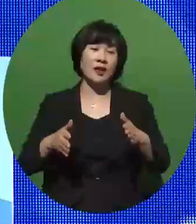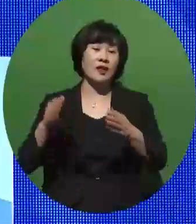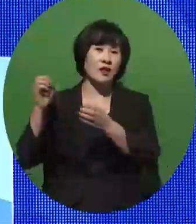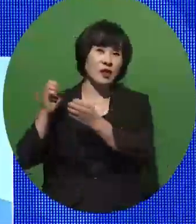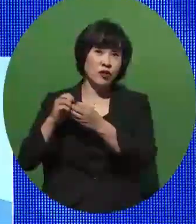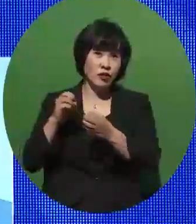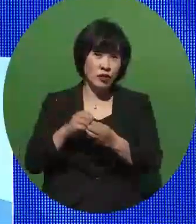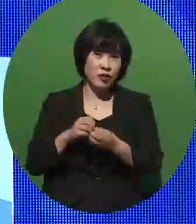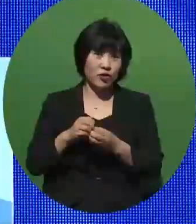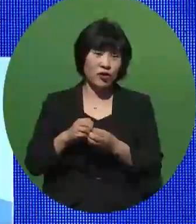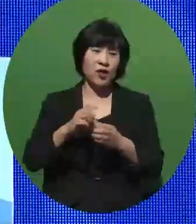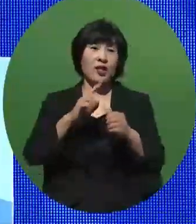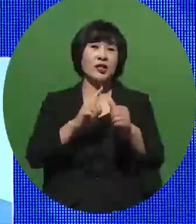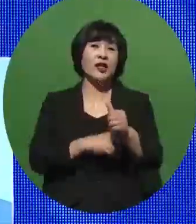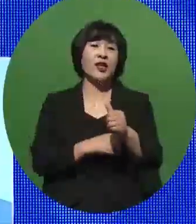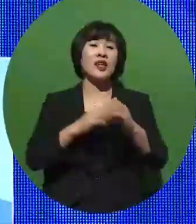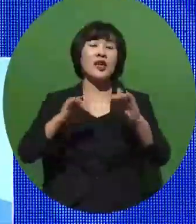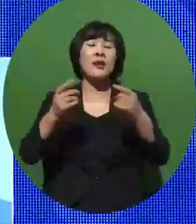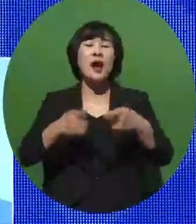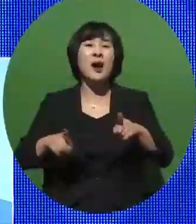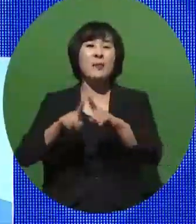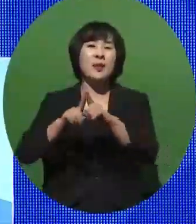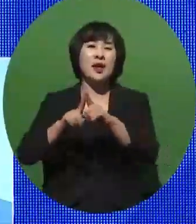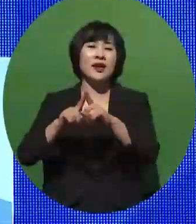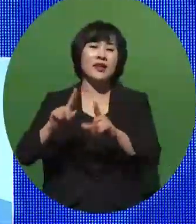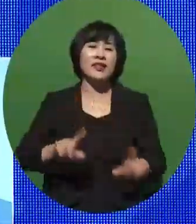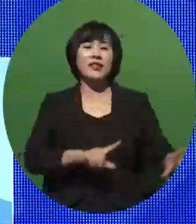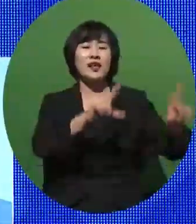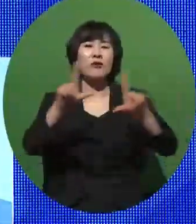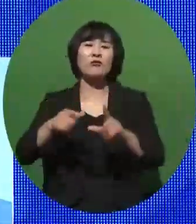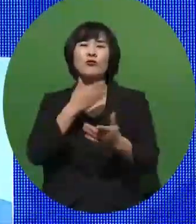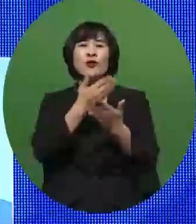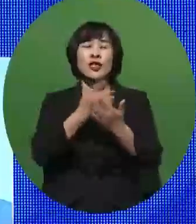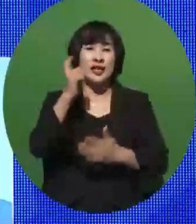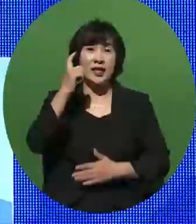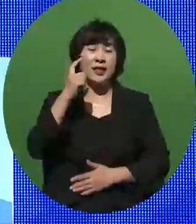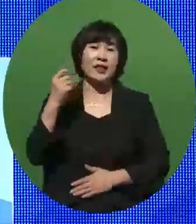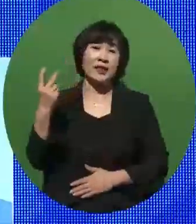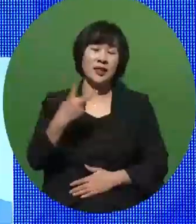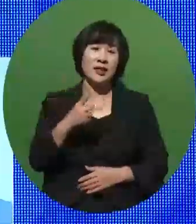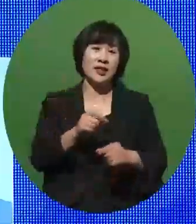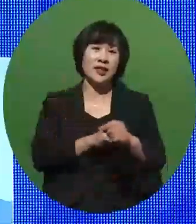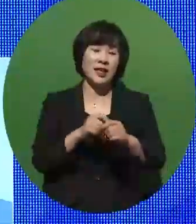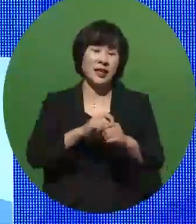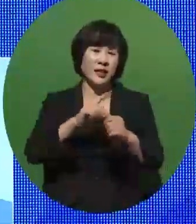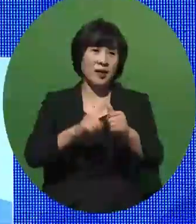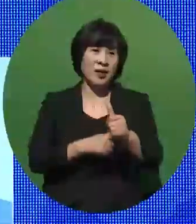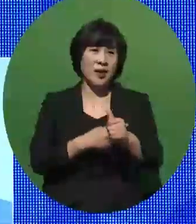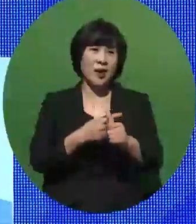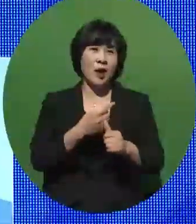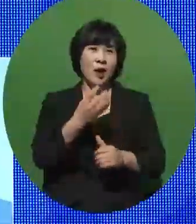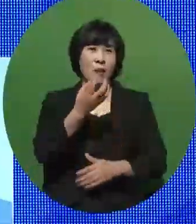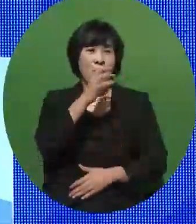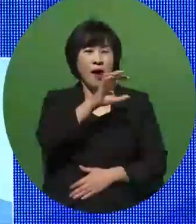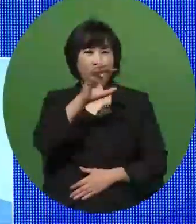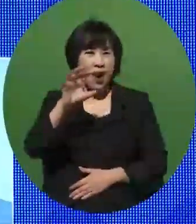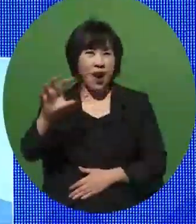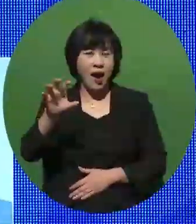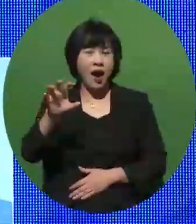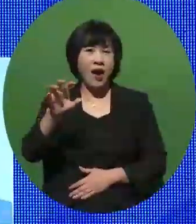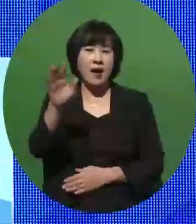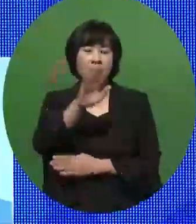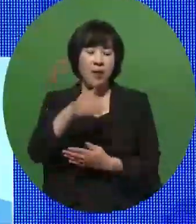his pacifism. Jeolla province has traditionally emphasized the harmony between nature and